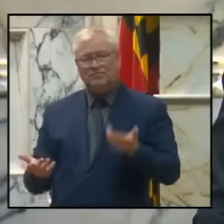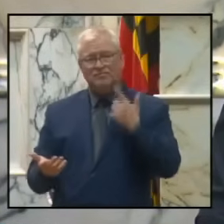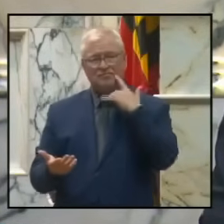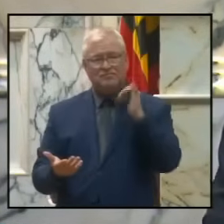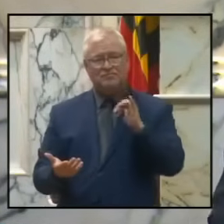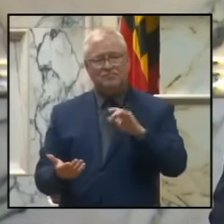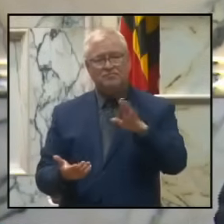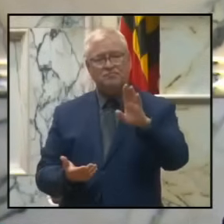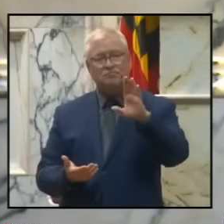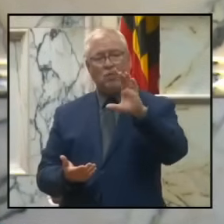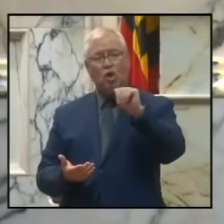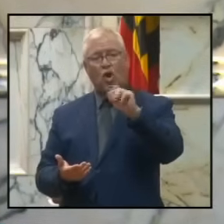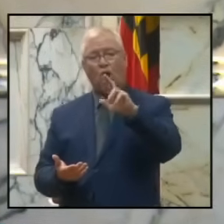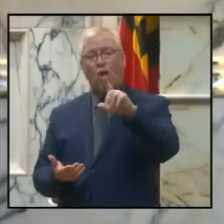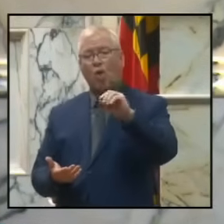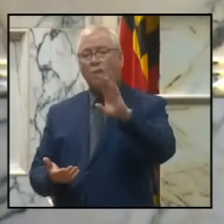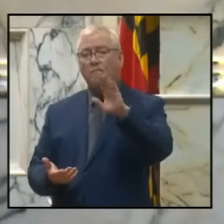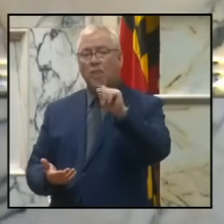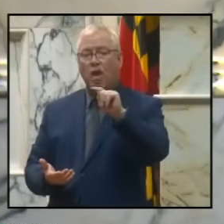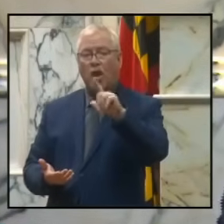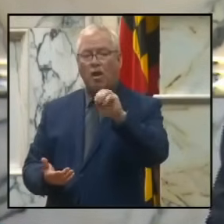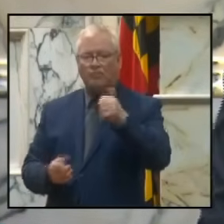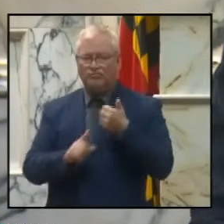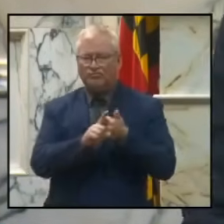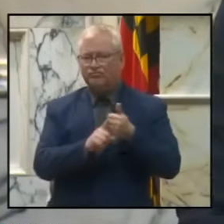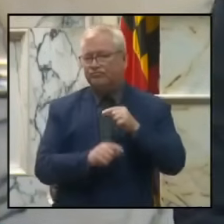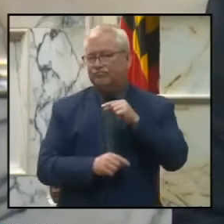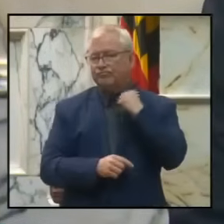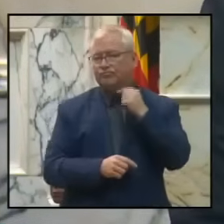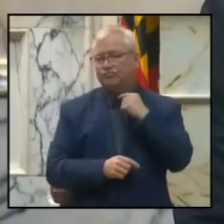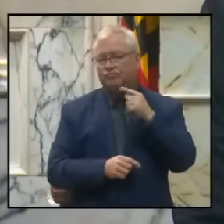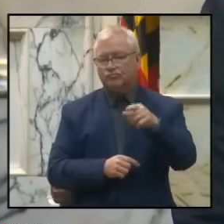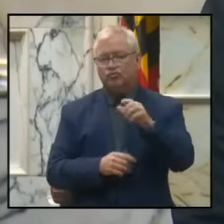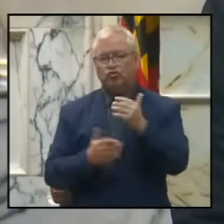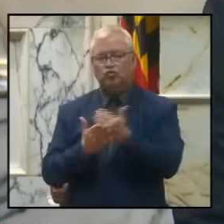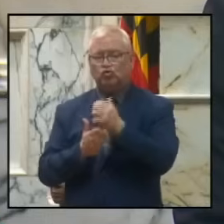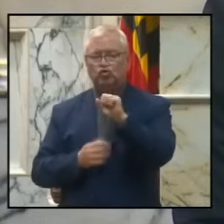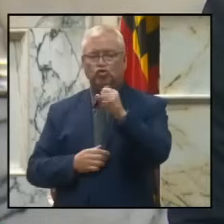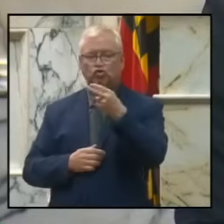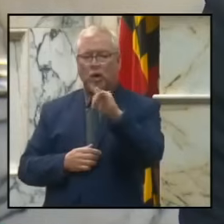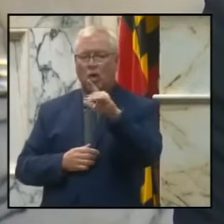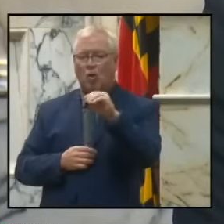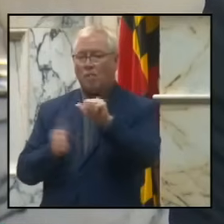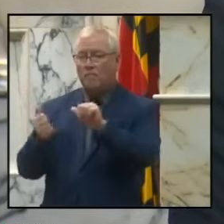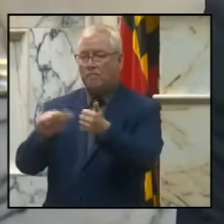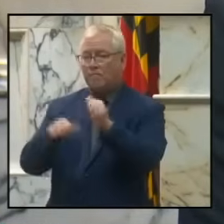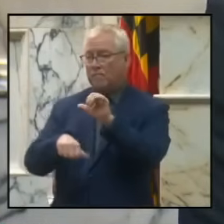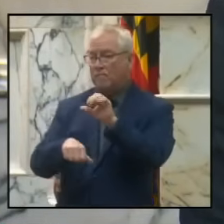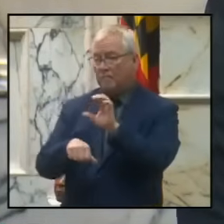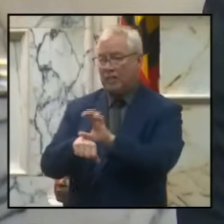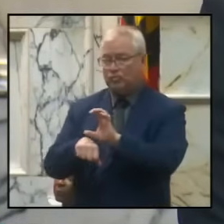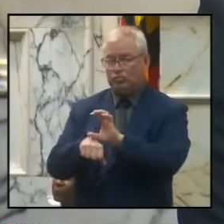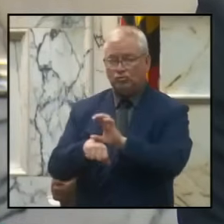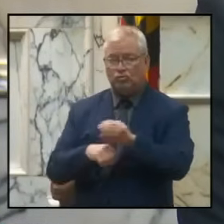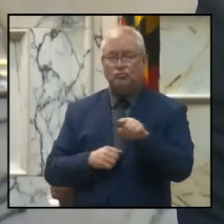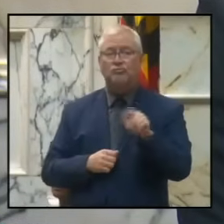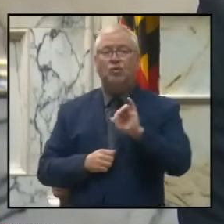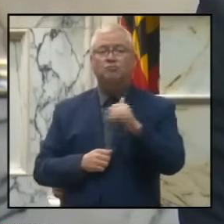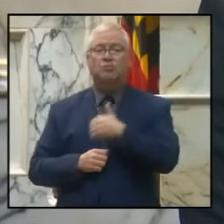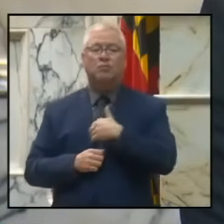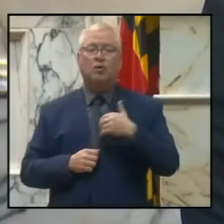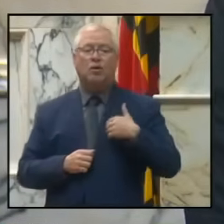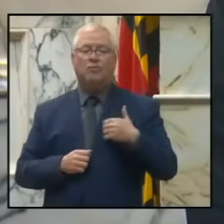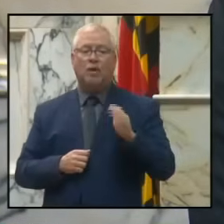is a reverend at New Shiloh Baptist Church. He's also a member of We Are Us,